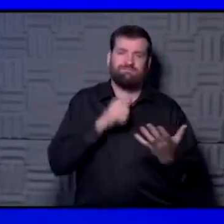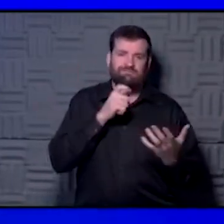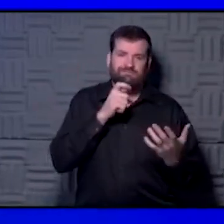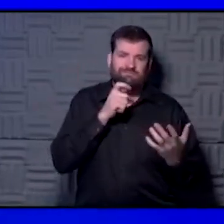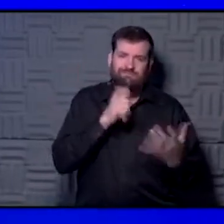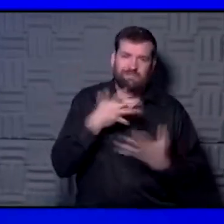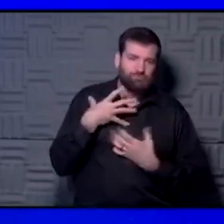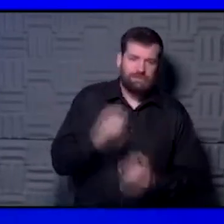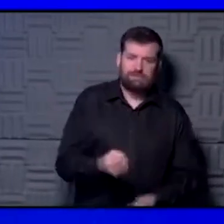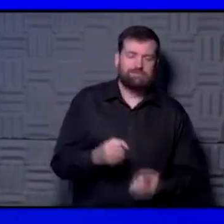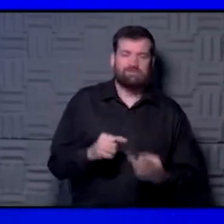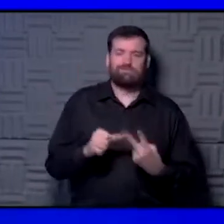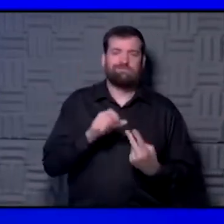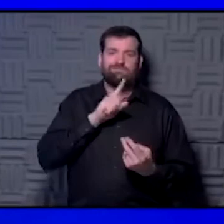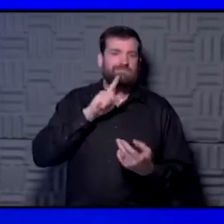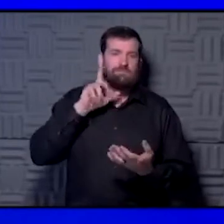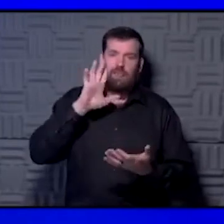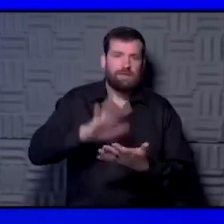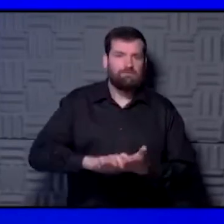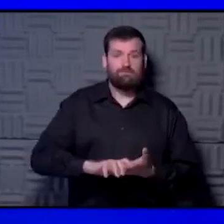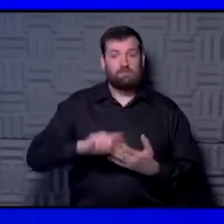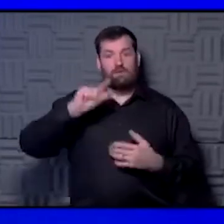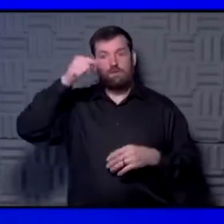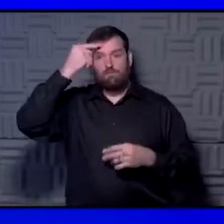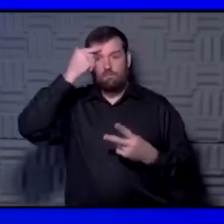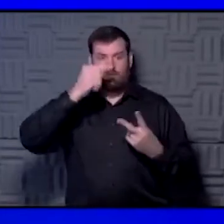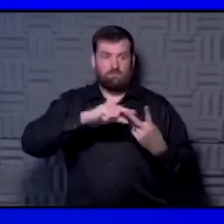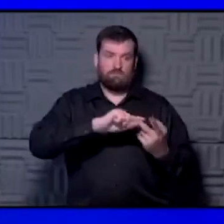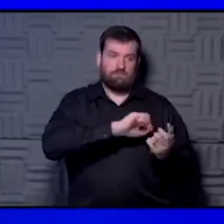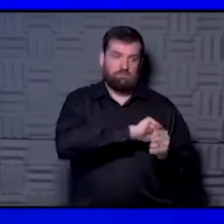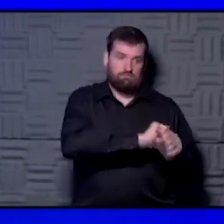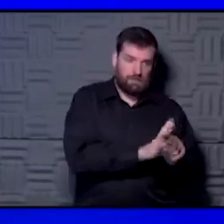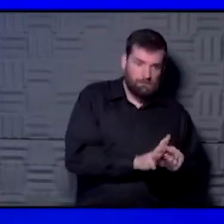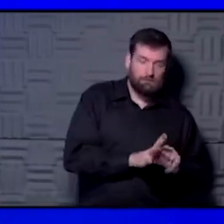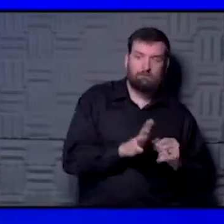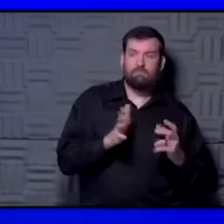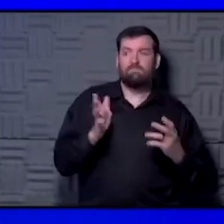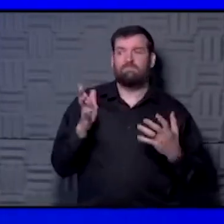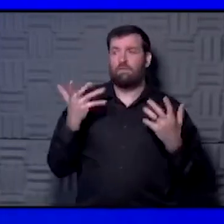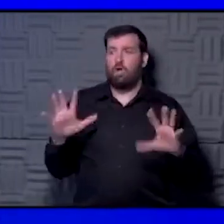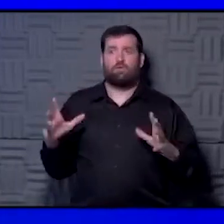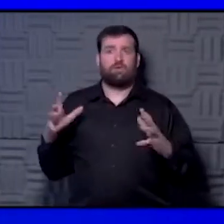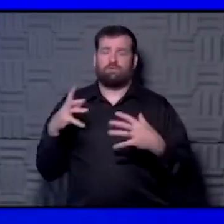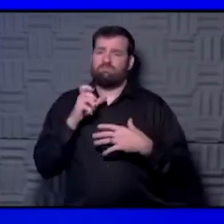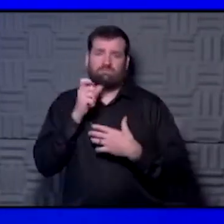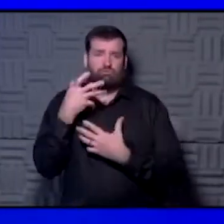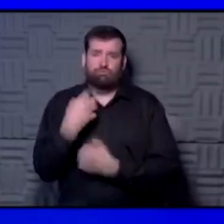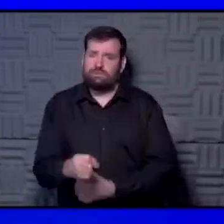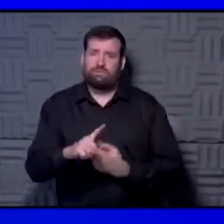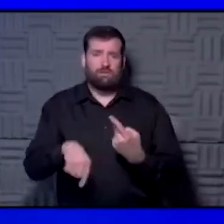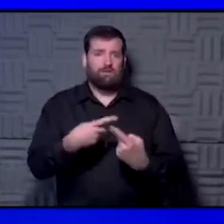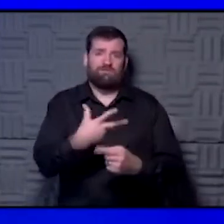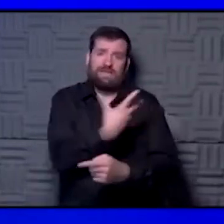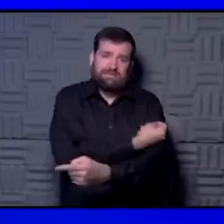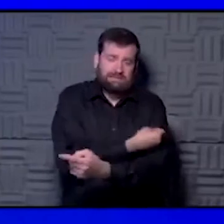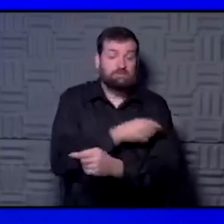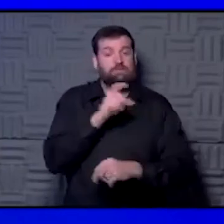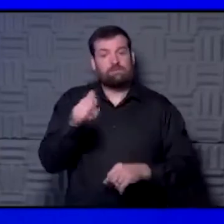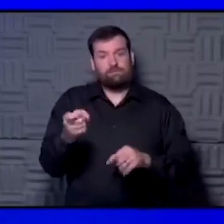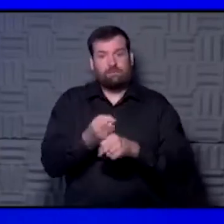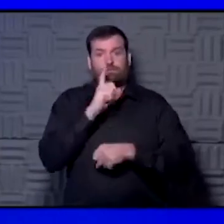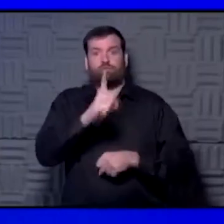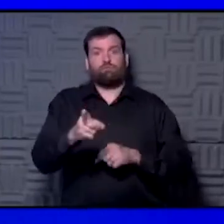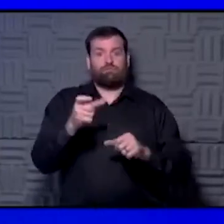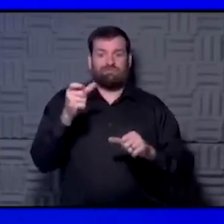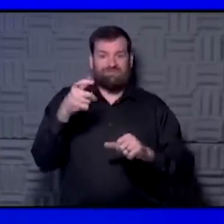out there in the government, in the pandemic. There's already distrust about vaccines. We need to make sure that the vaccines